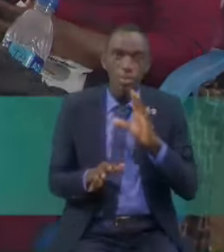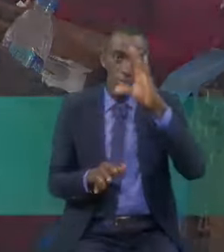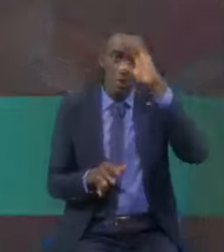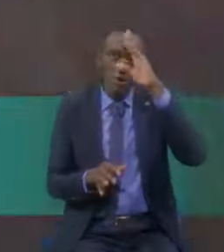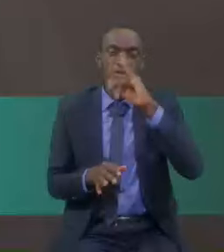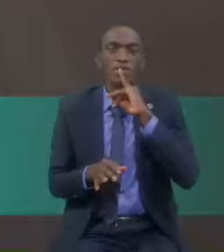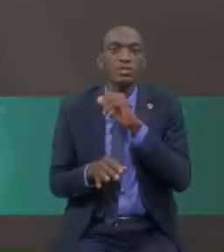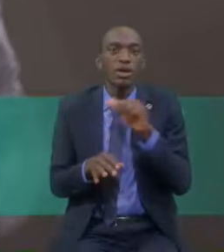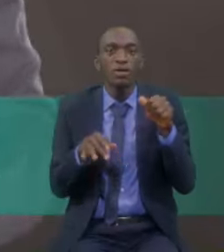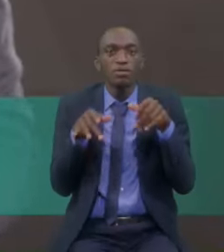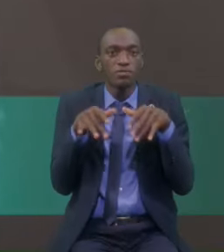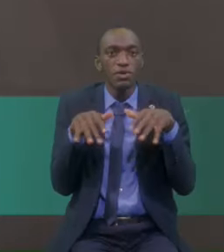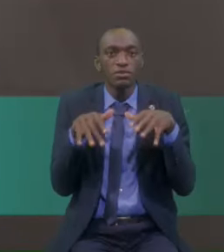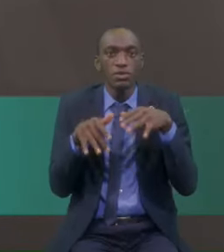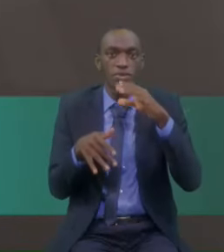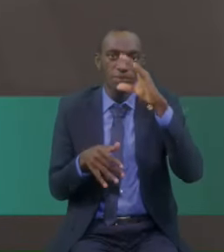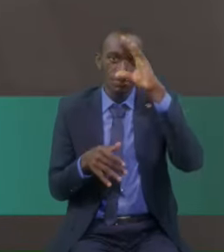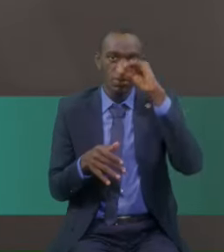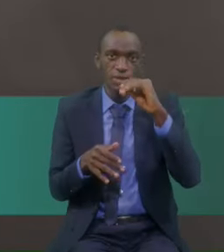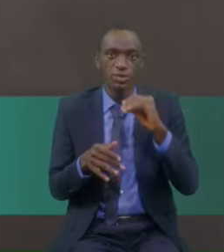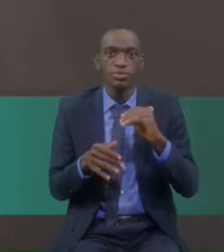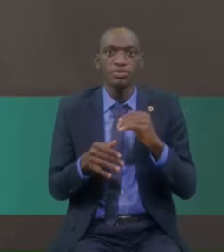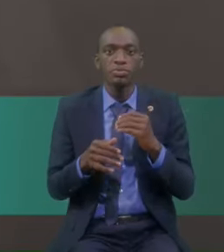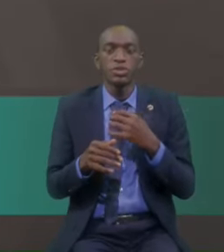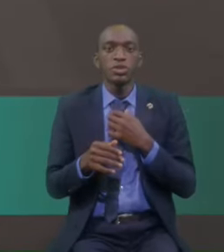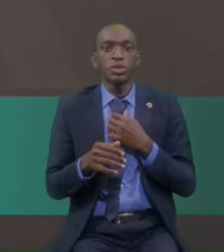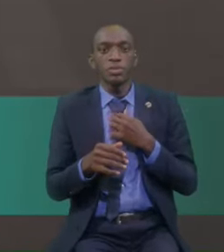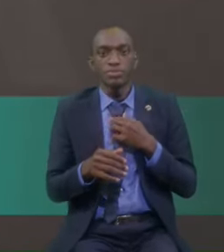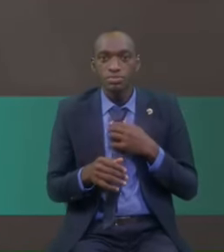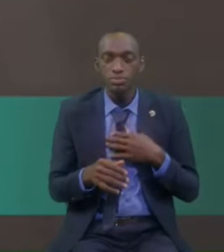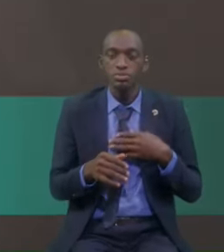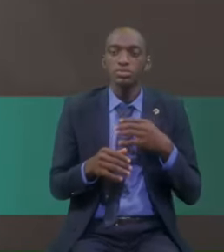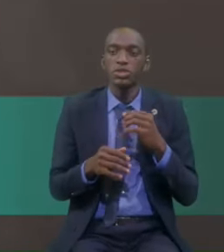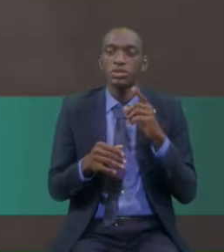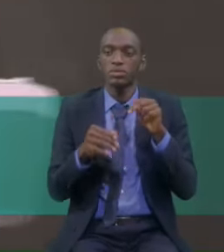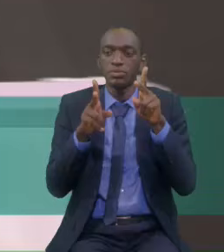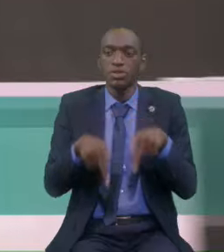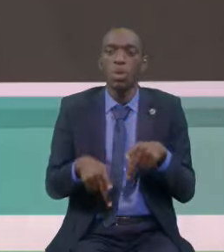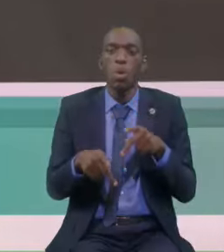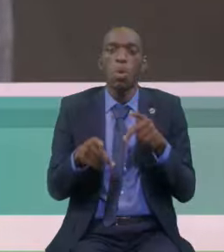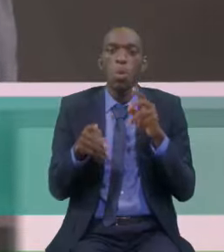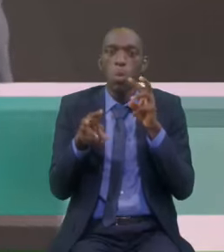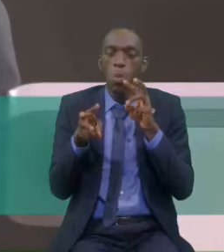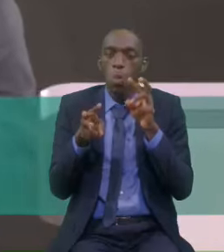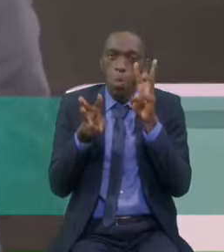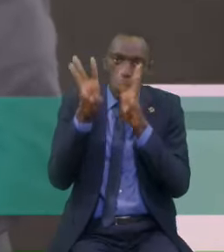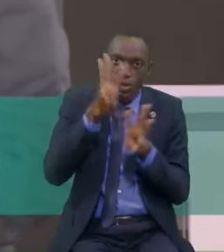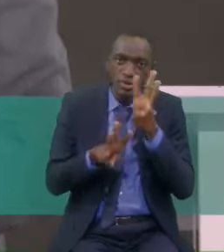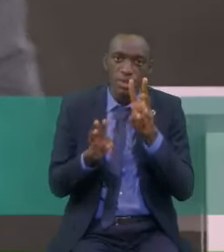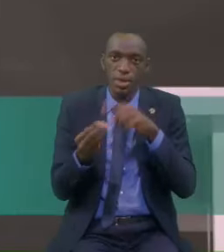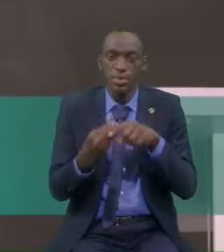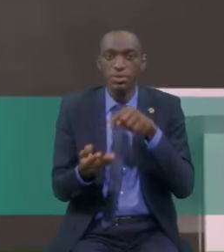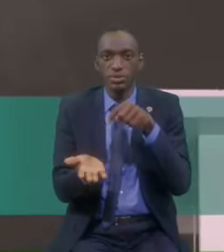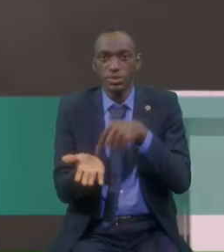He worries a lot. He worries about this and worries about that. He worries about what people will